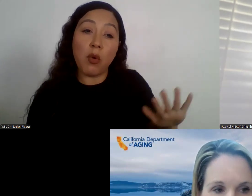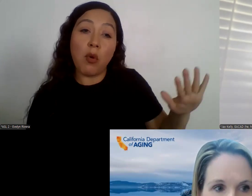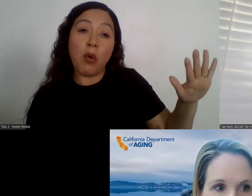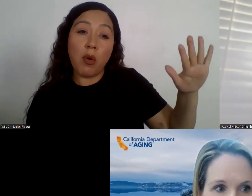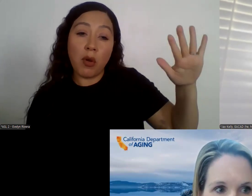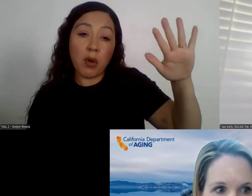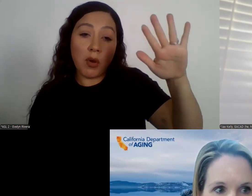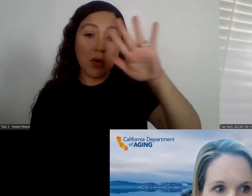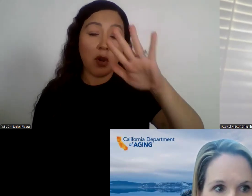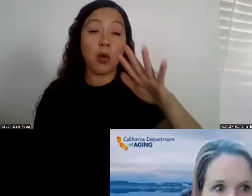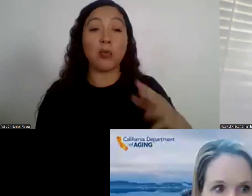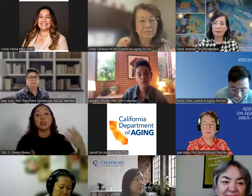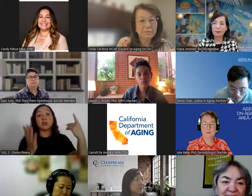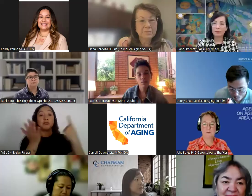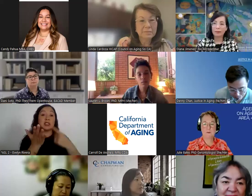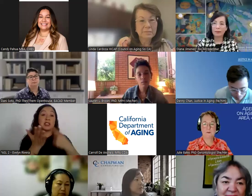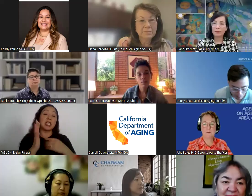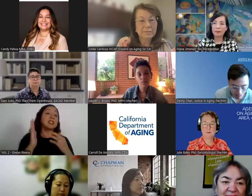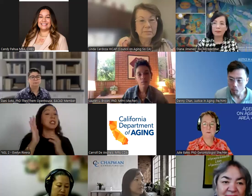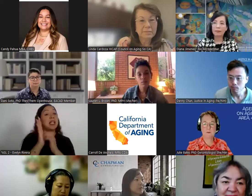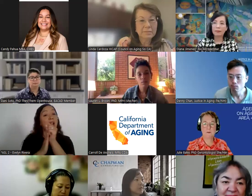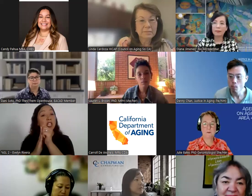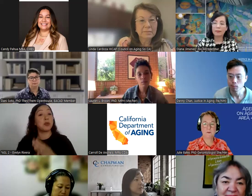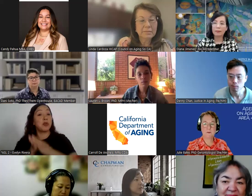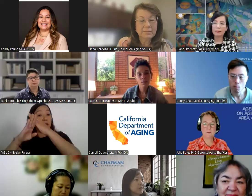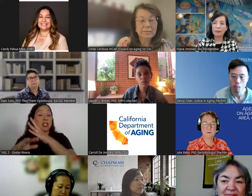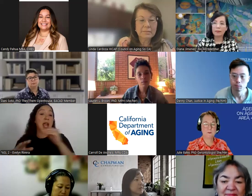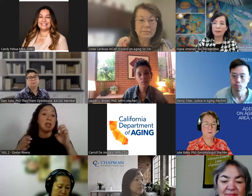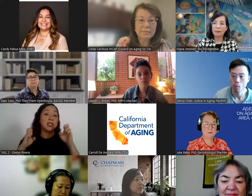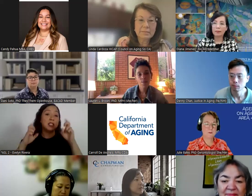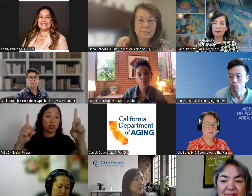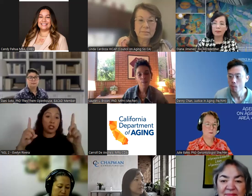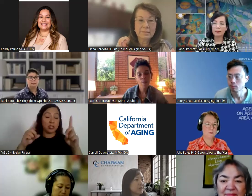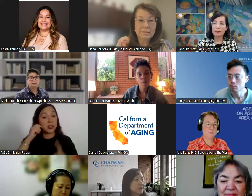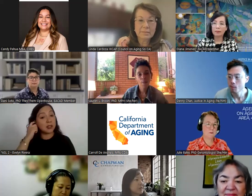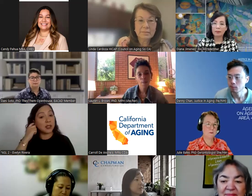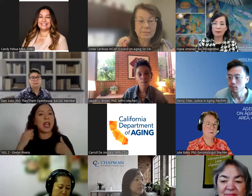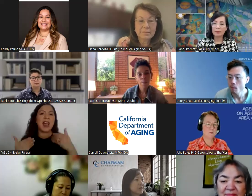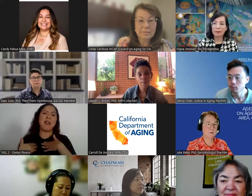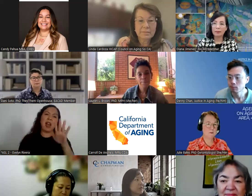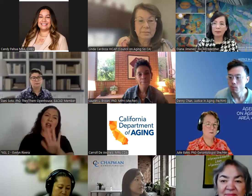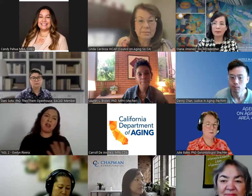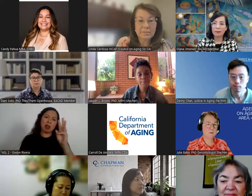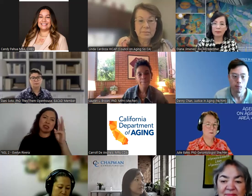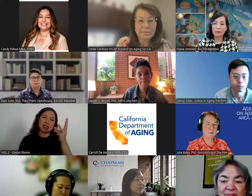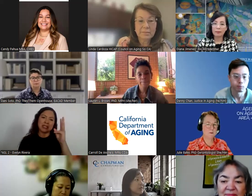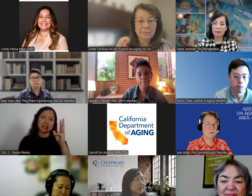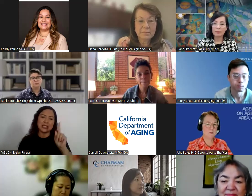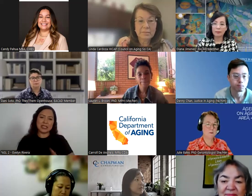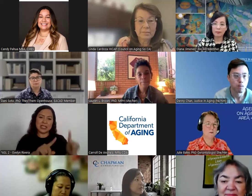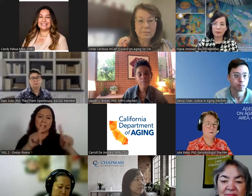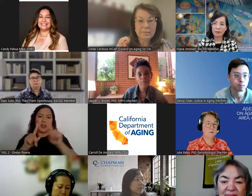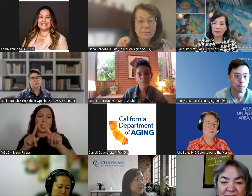cancer prevention and education. And I had about 16 different counties that I would go and do